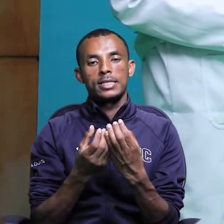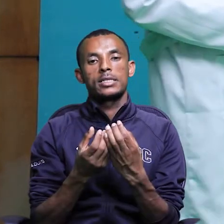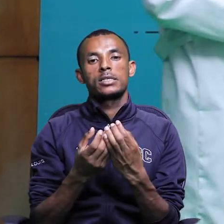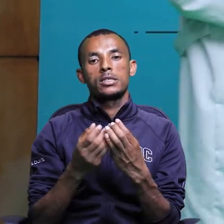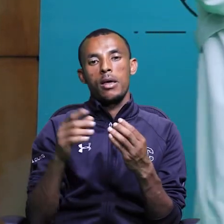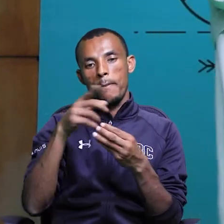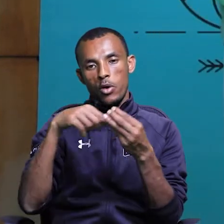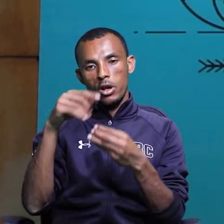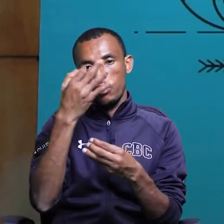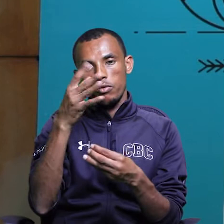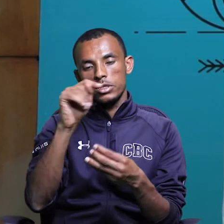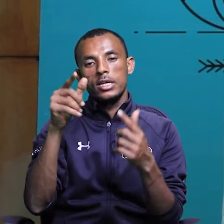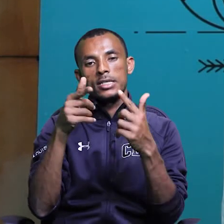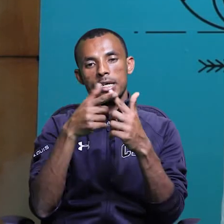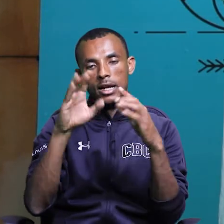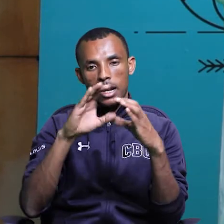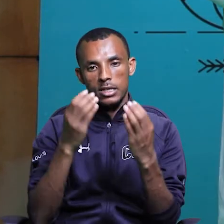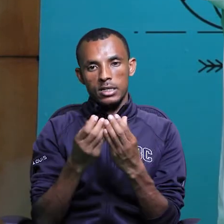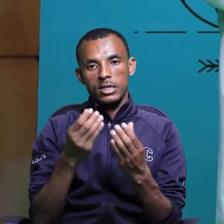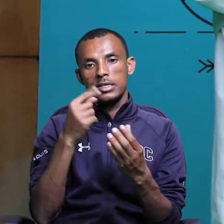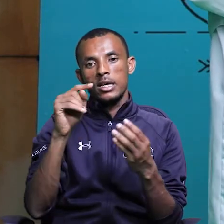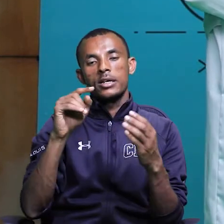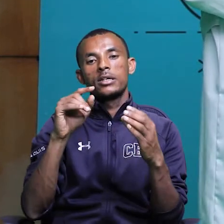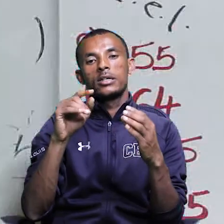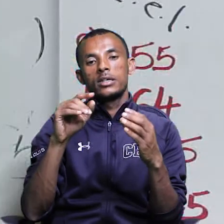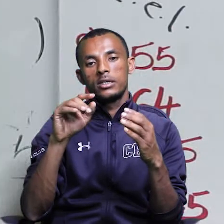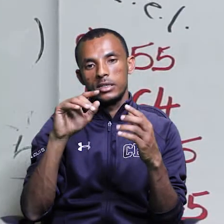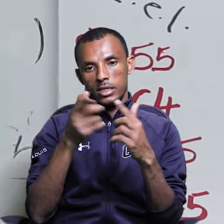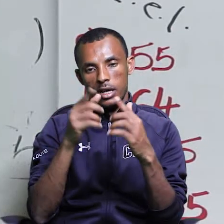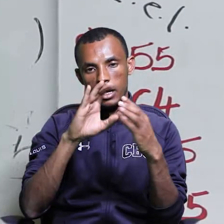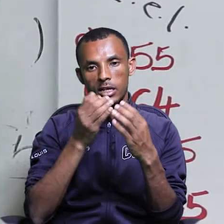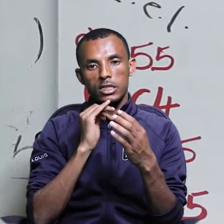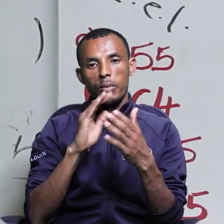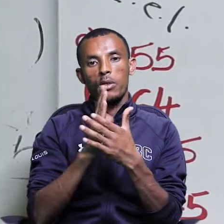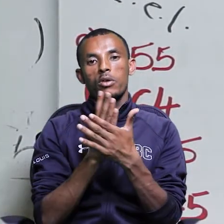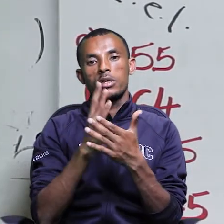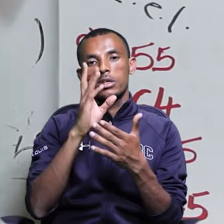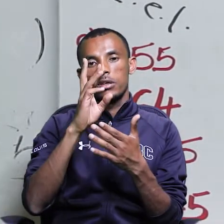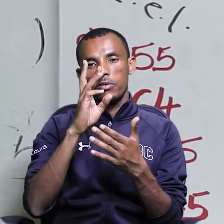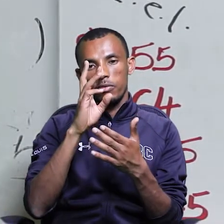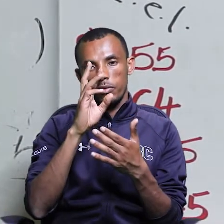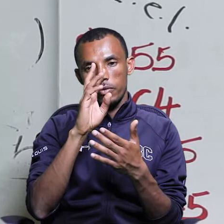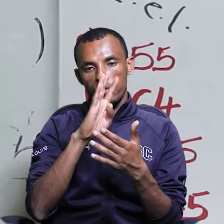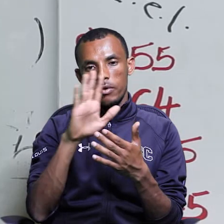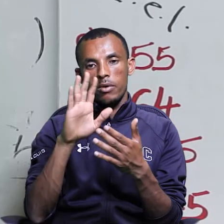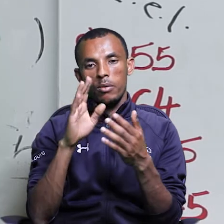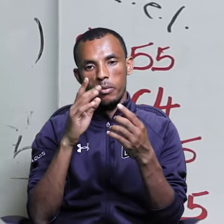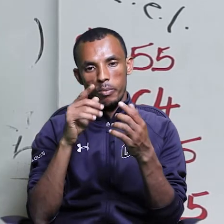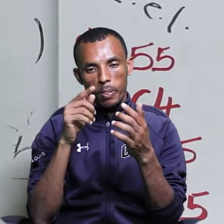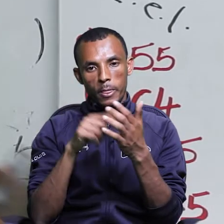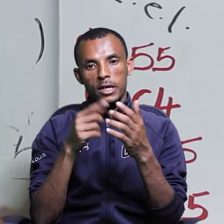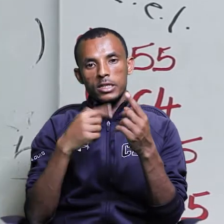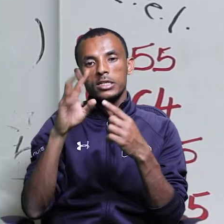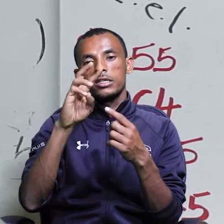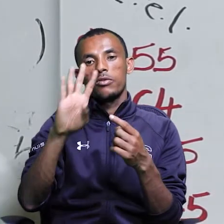the second class. Since the second class is between 55 and 64, when I subtract 0.5 from